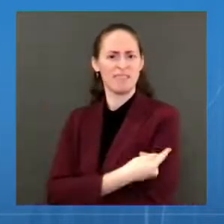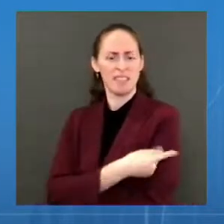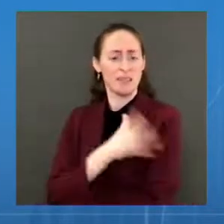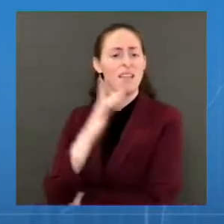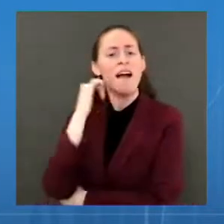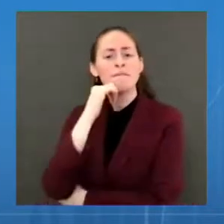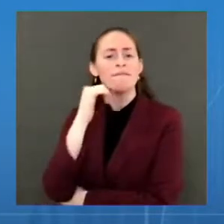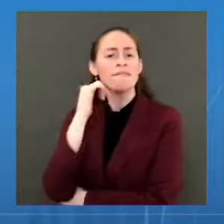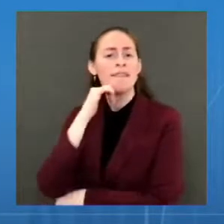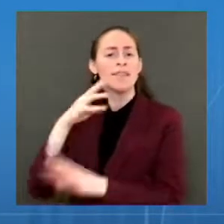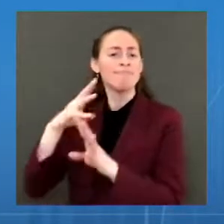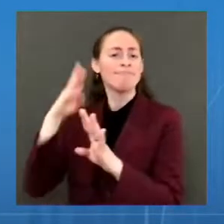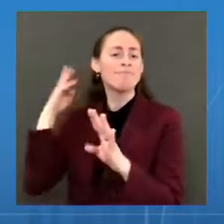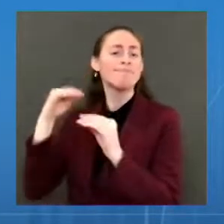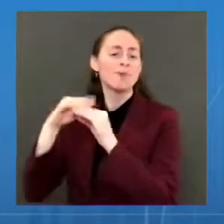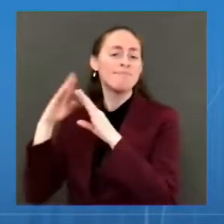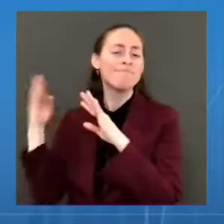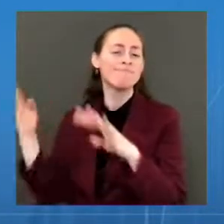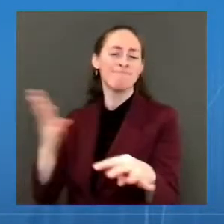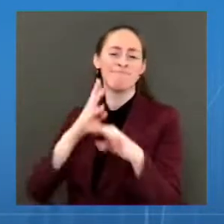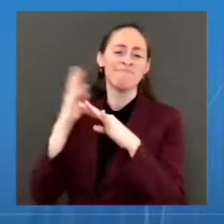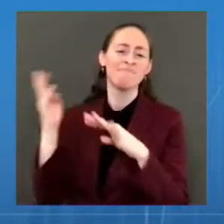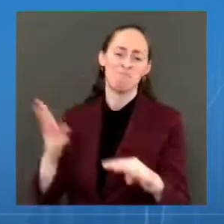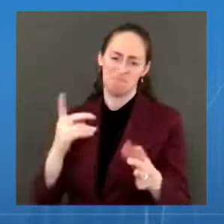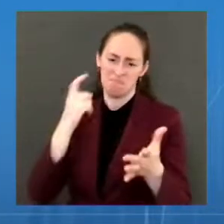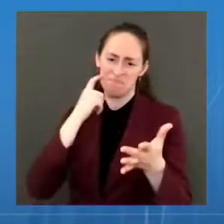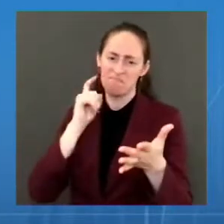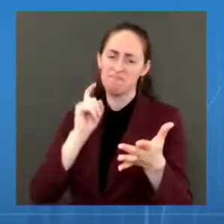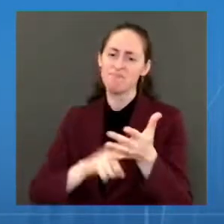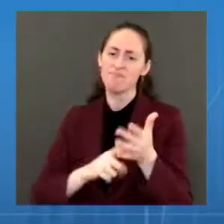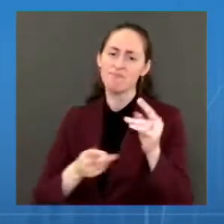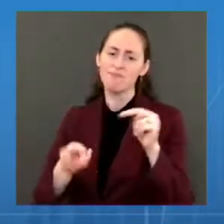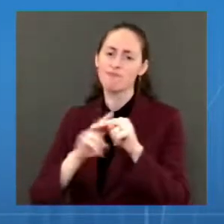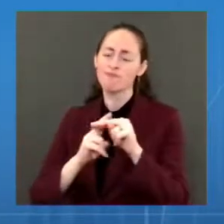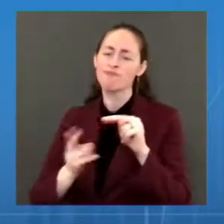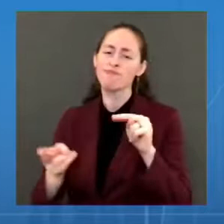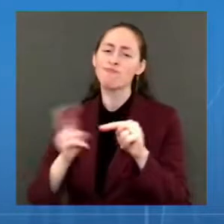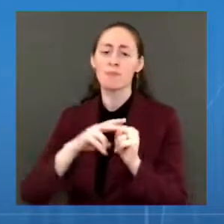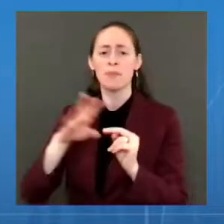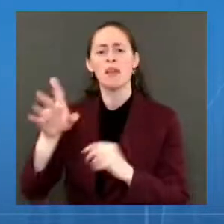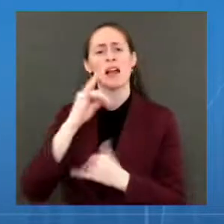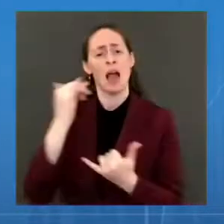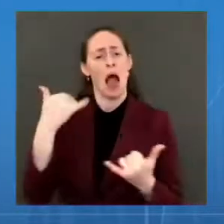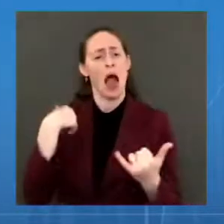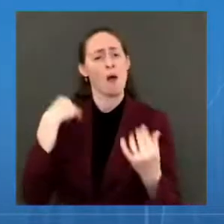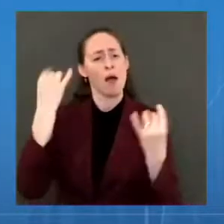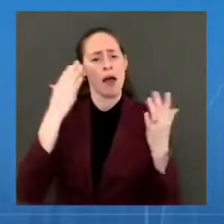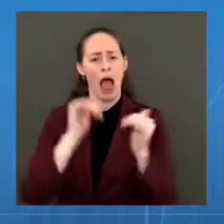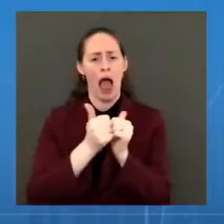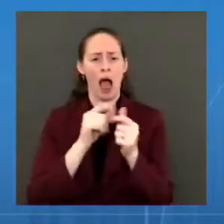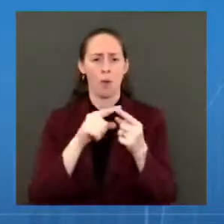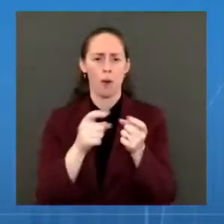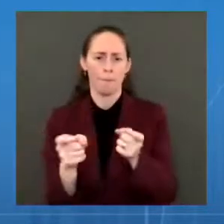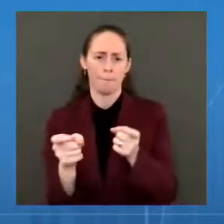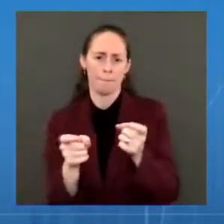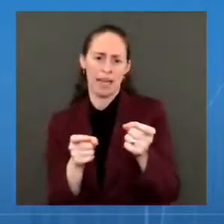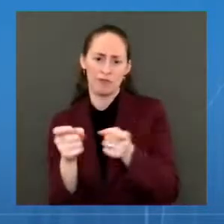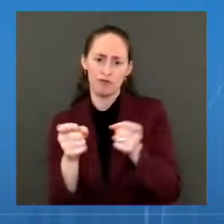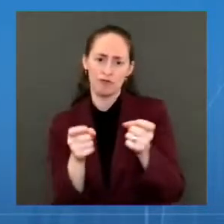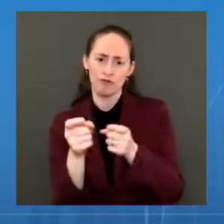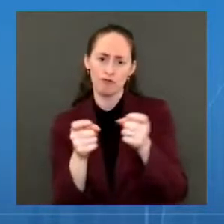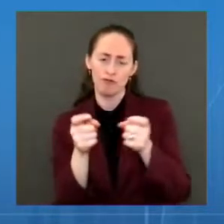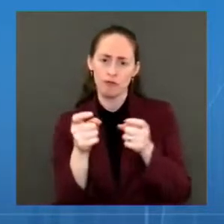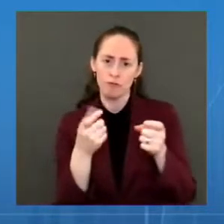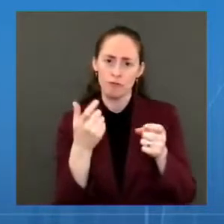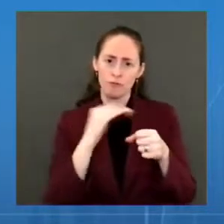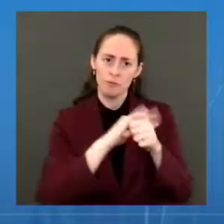to manage the virus are done at the local level, informed by community transmission, vaccination rate, and local capacity. So